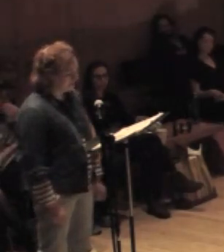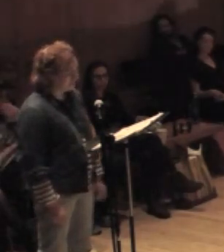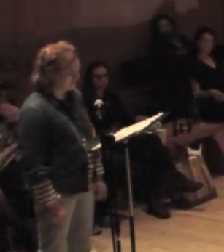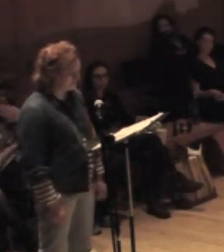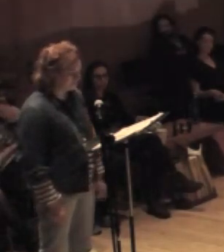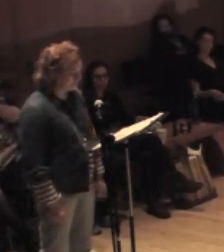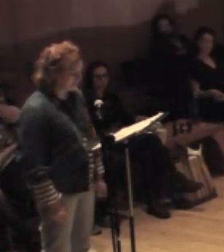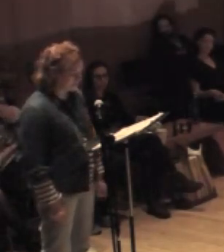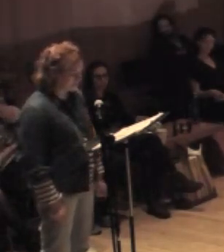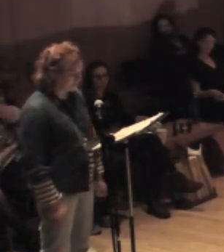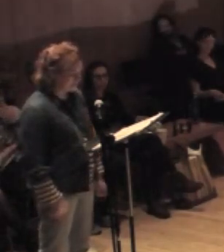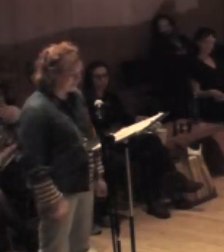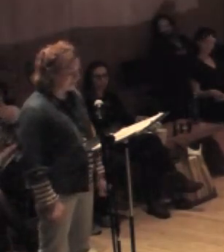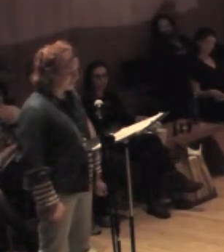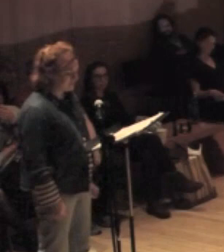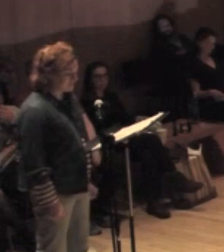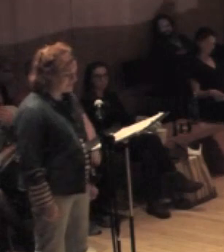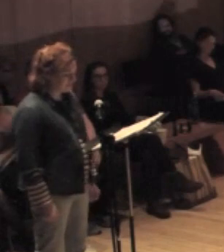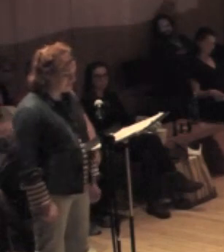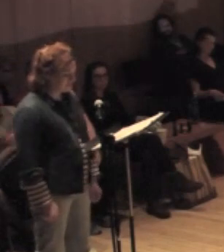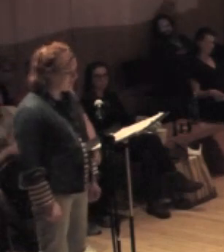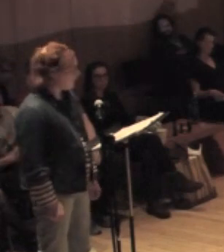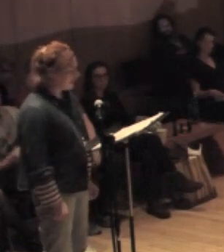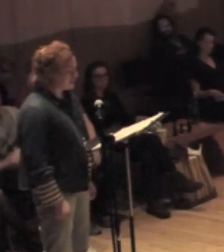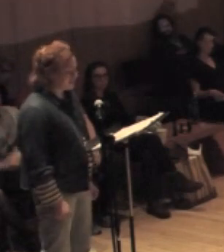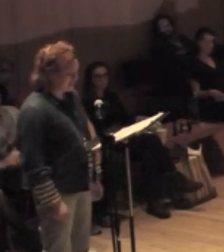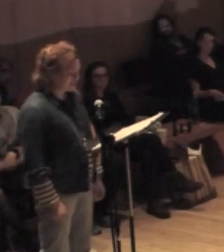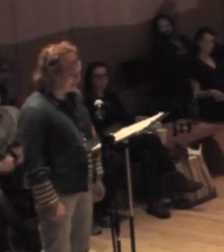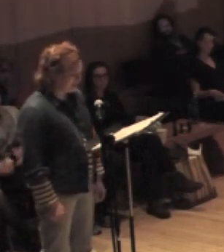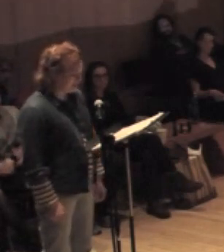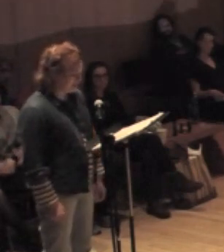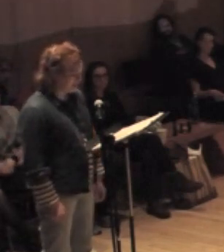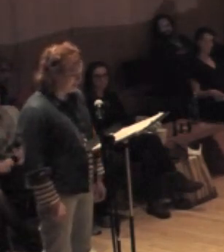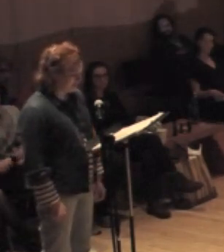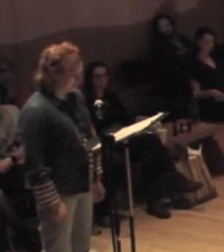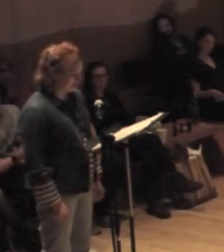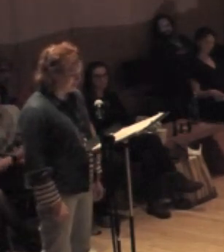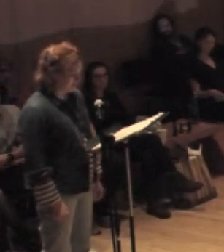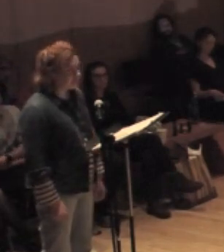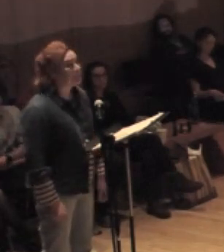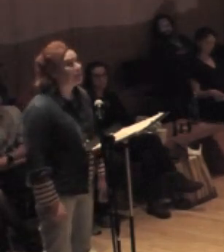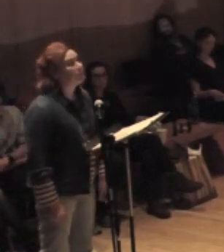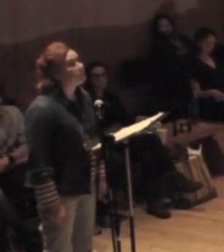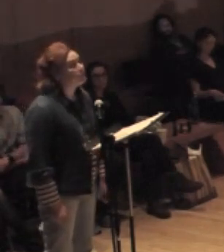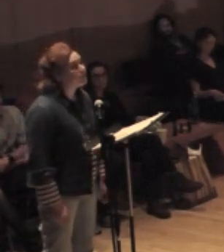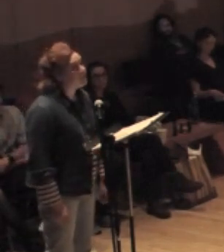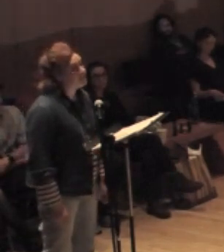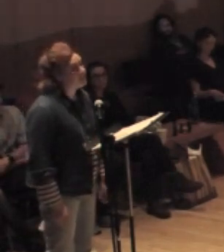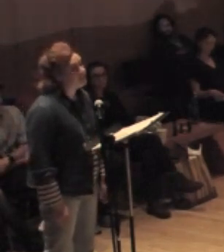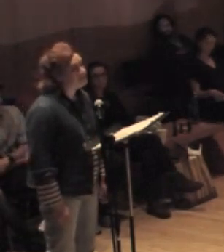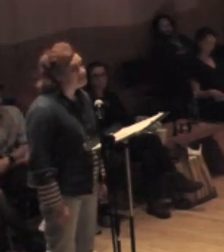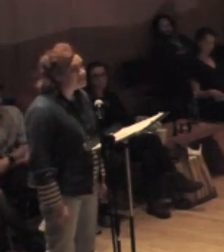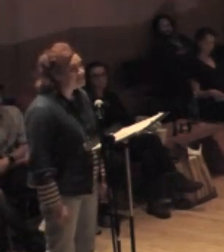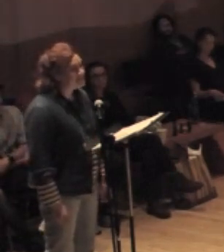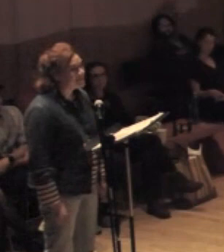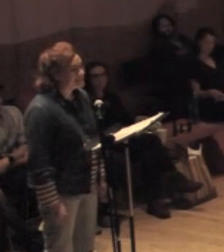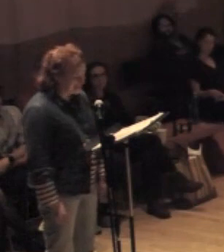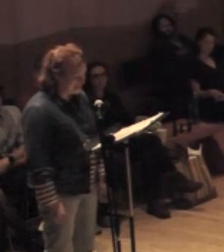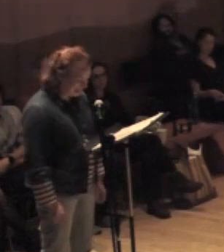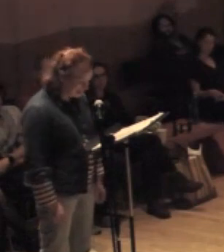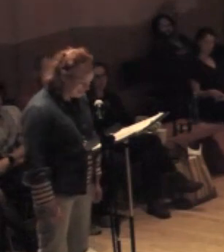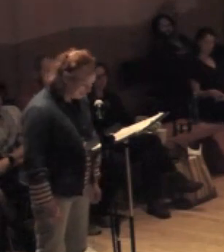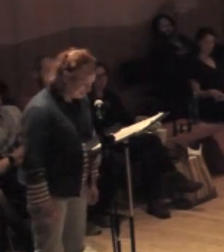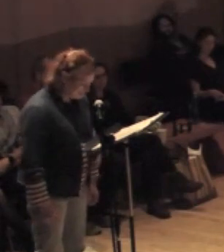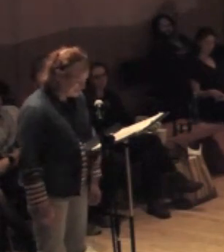like you well I guess maybe it's okay at least when you're here